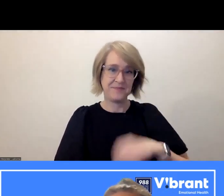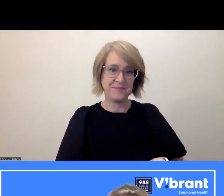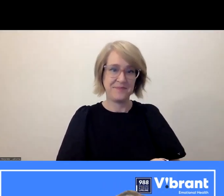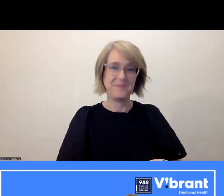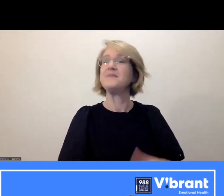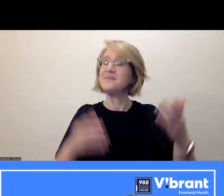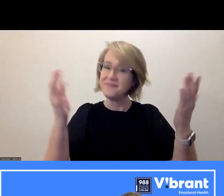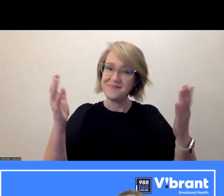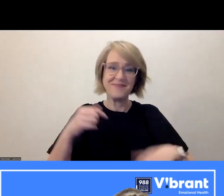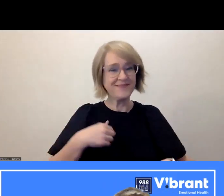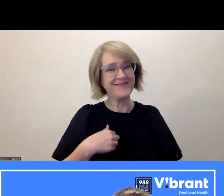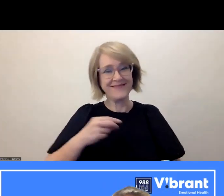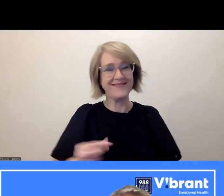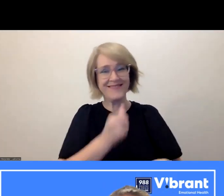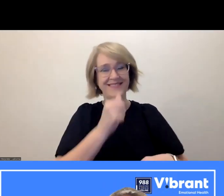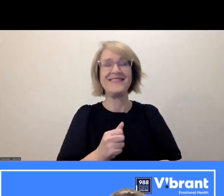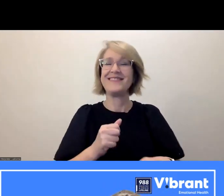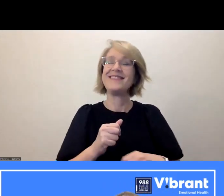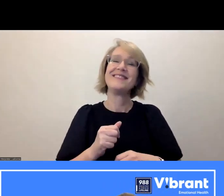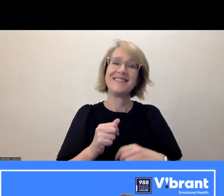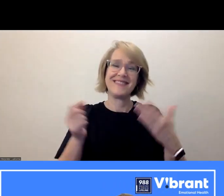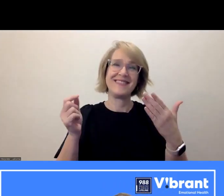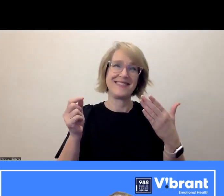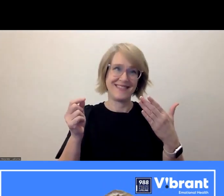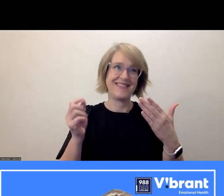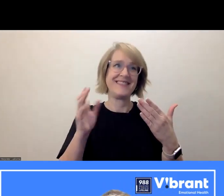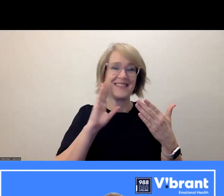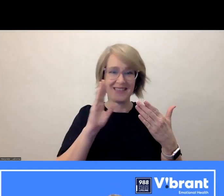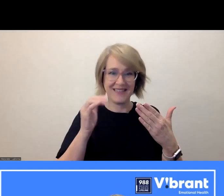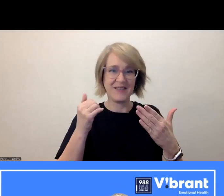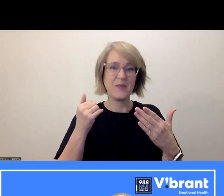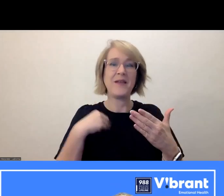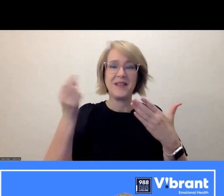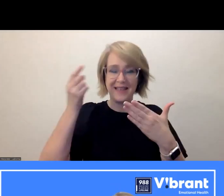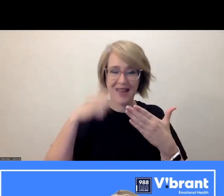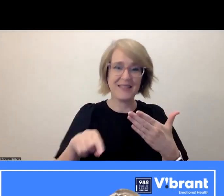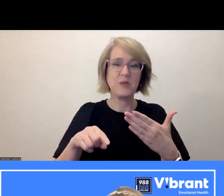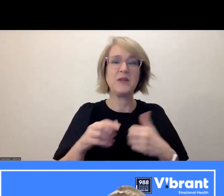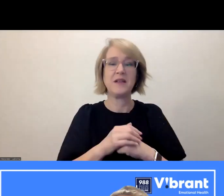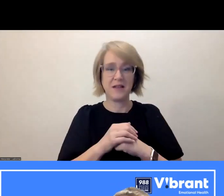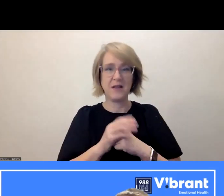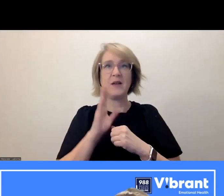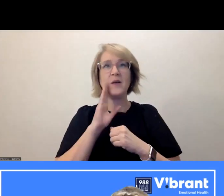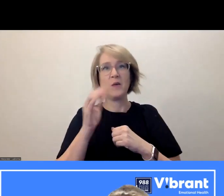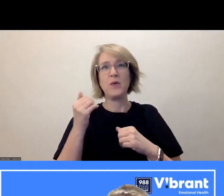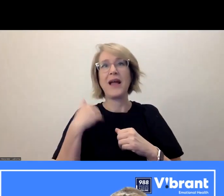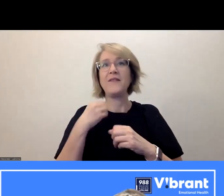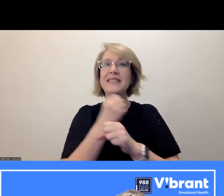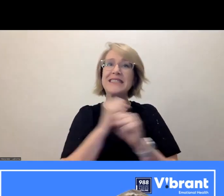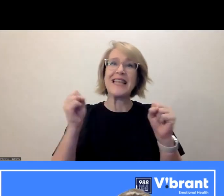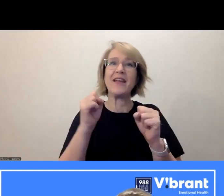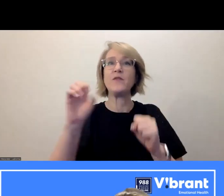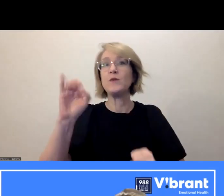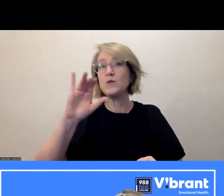This is what I felt. Next week, we've got episode 182, Craig Leeds, Andy Nielsen on safe social spaces. So